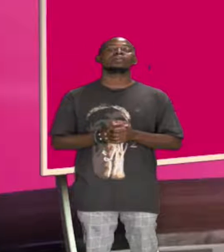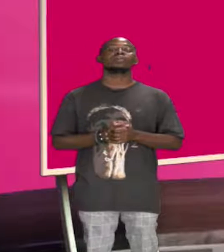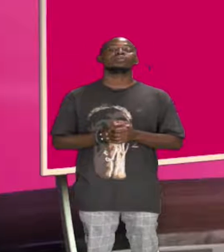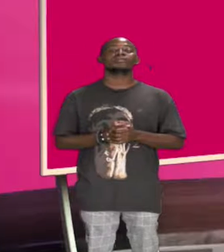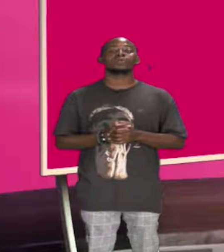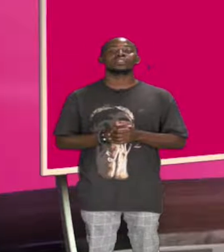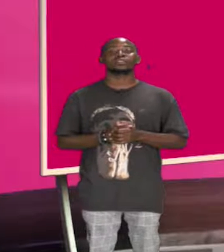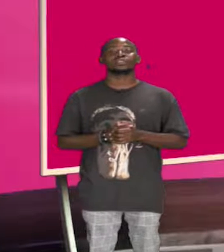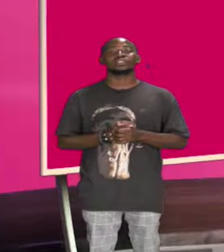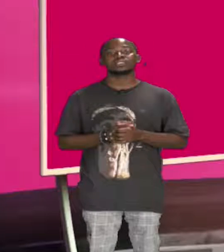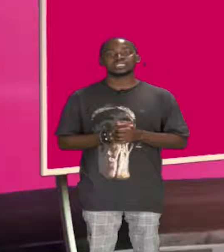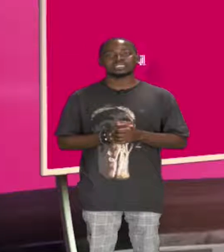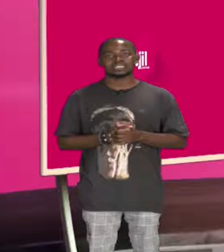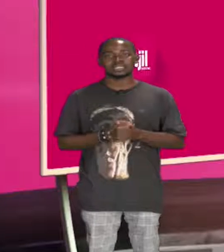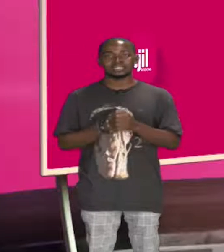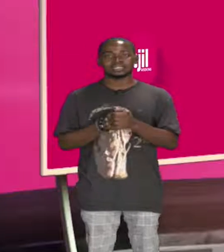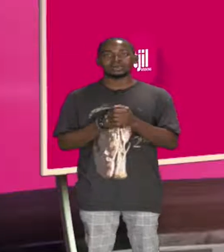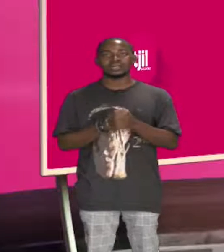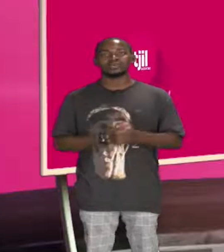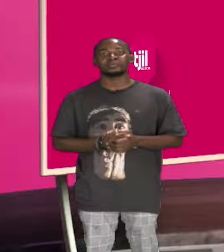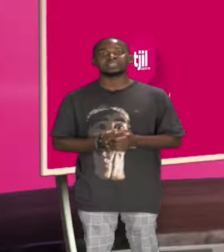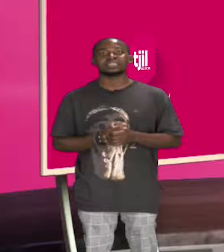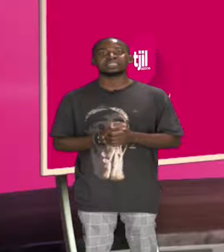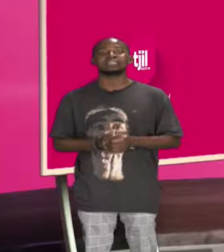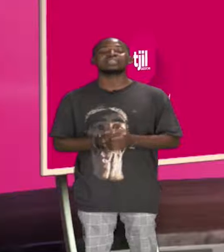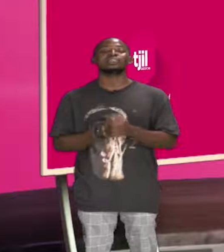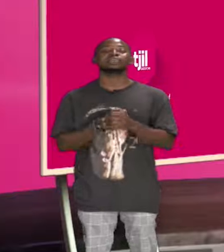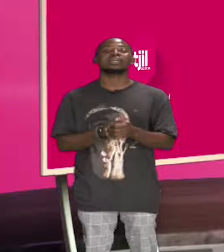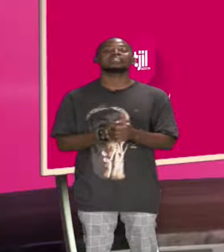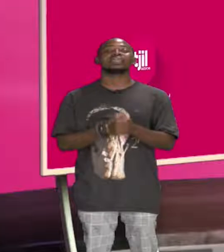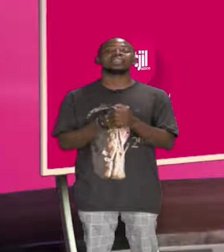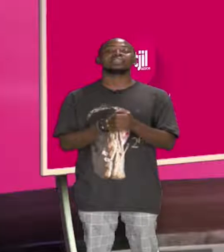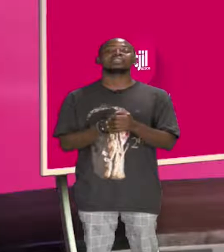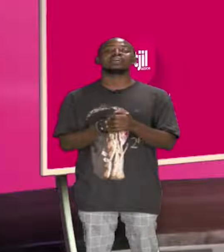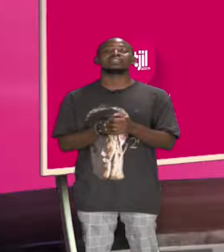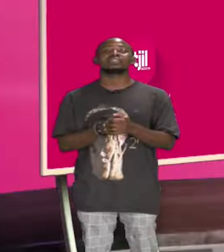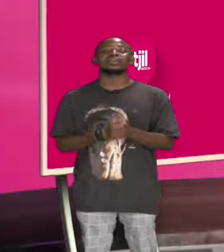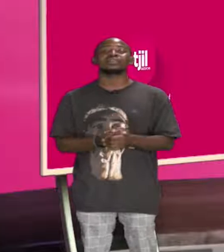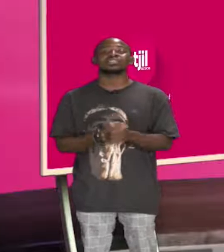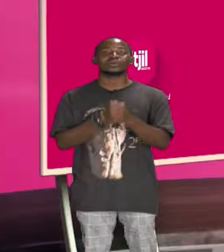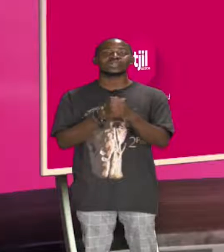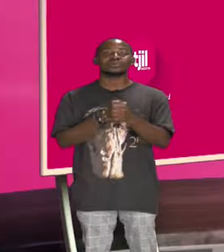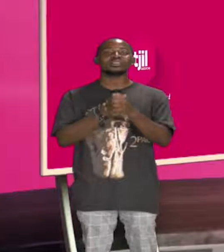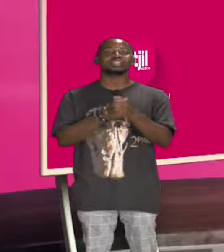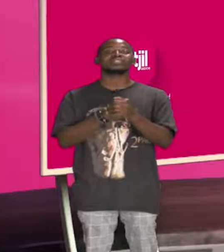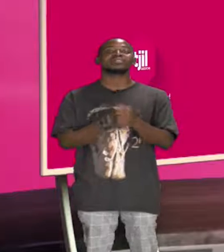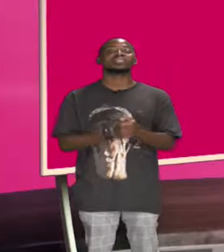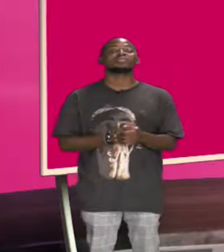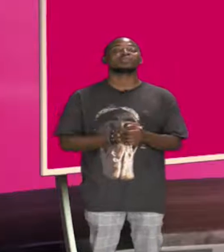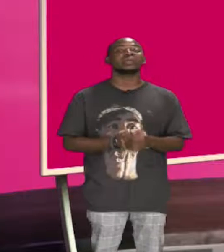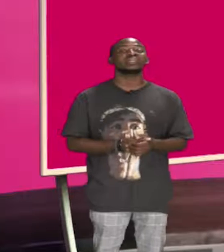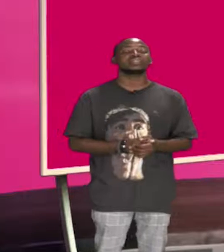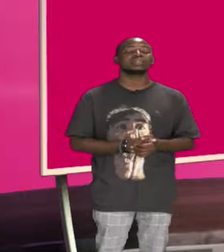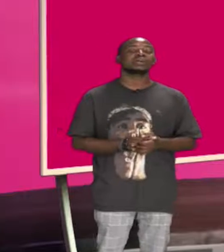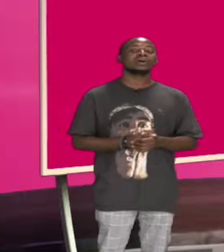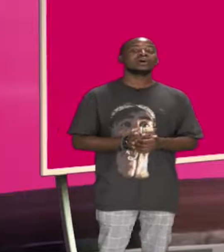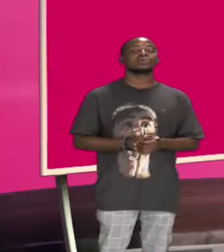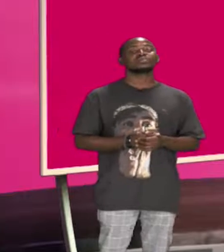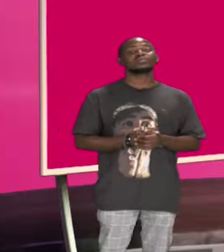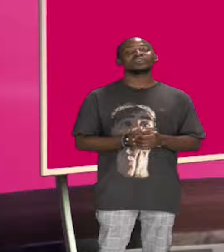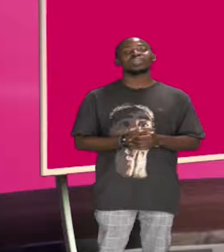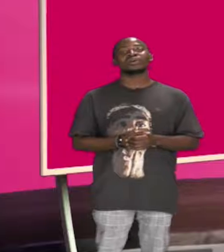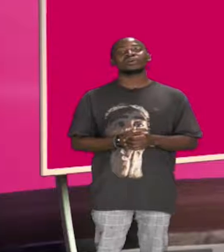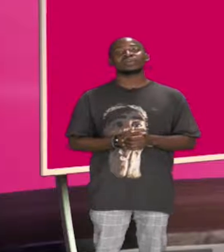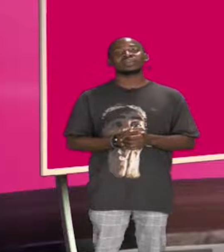can look forward to chill sessions right here on Namibian Sun tonight at 1900 hours on Namibian Sun's Facebook page.